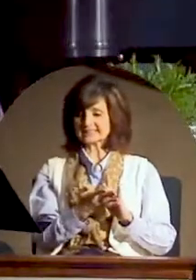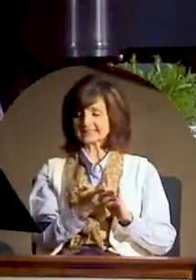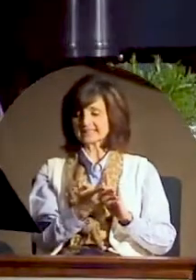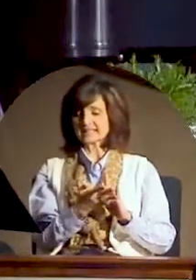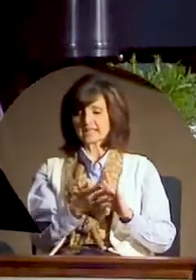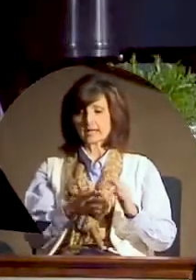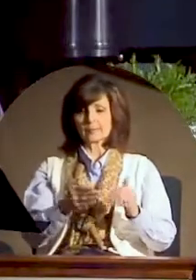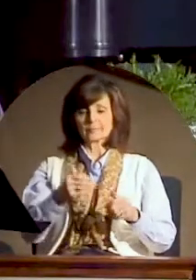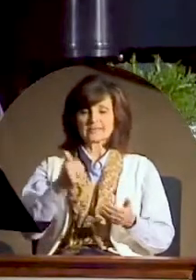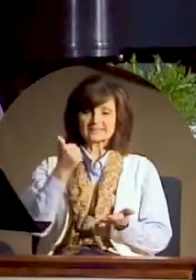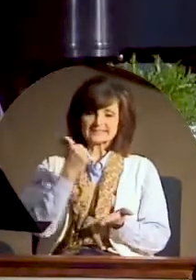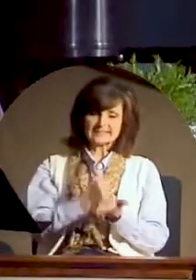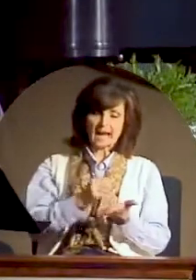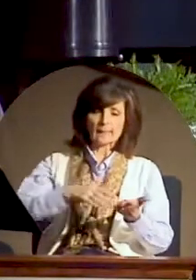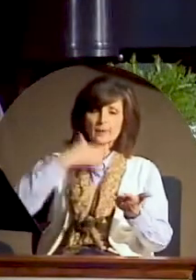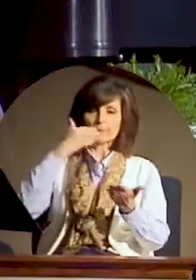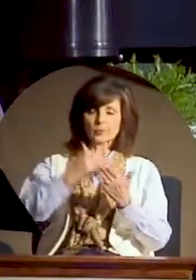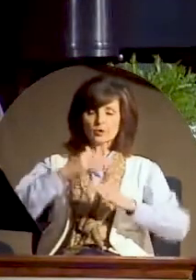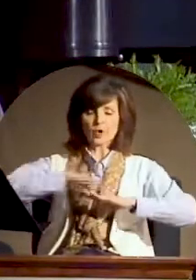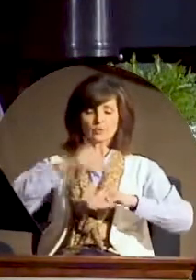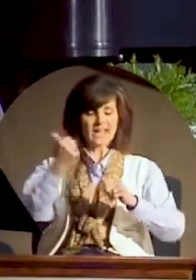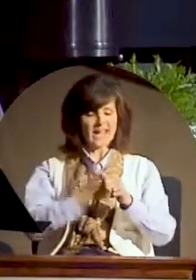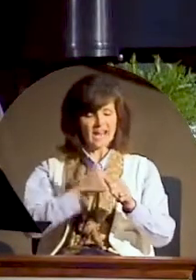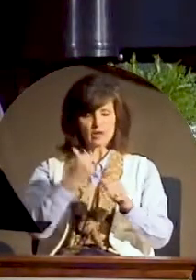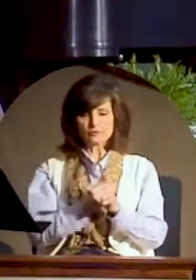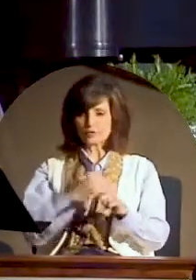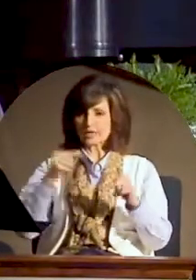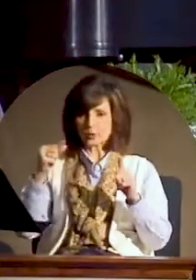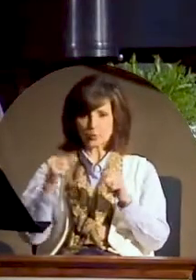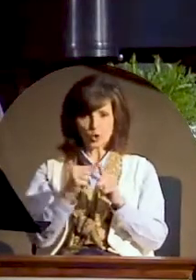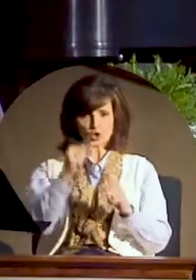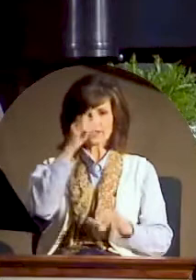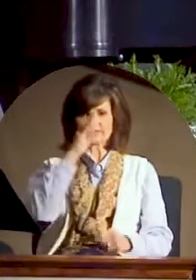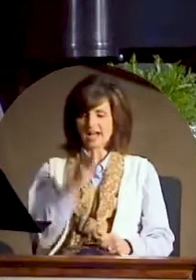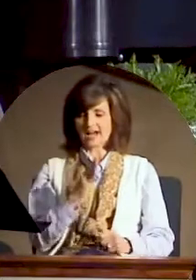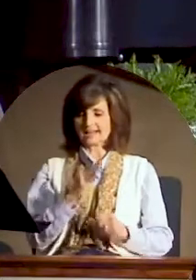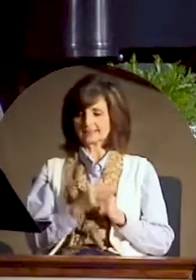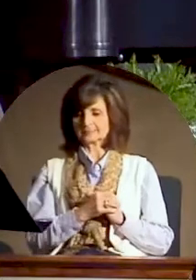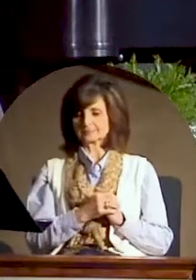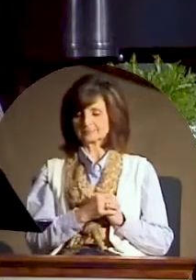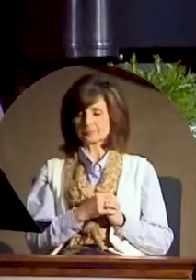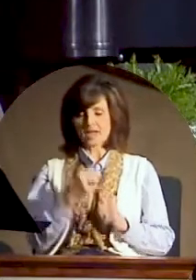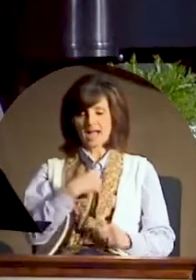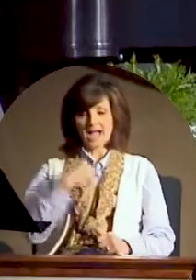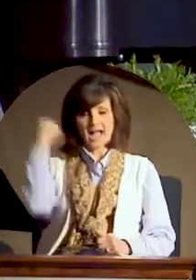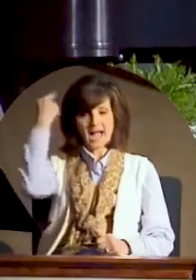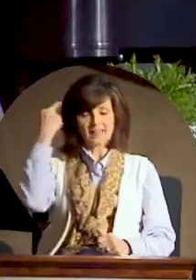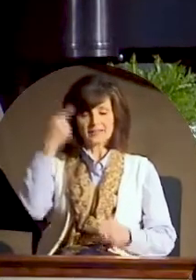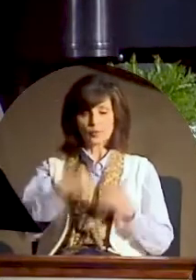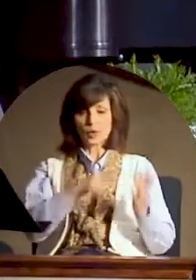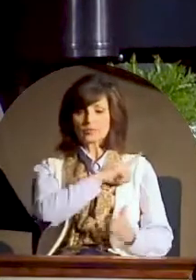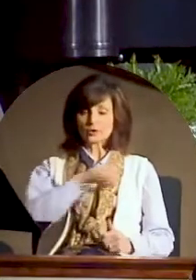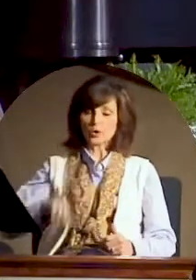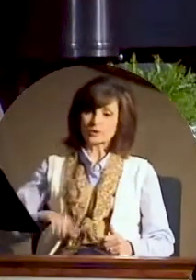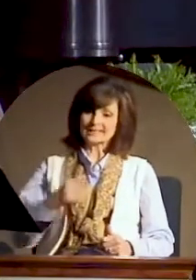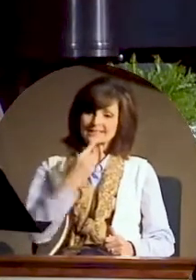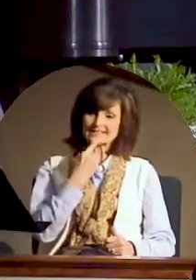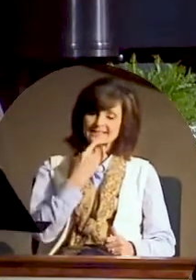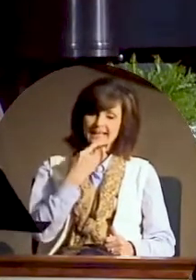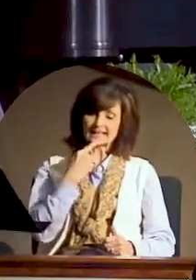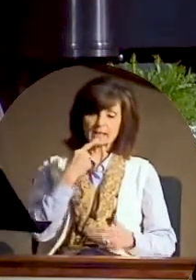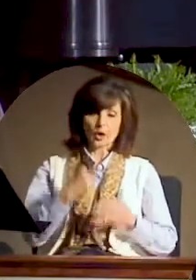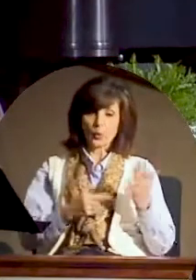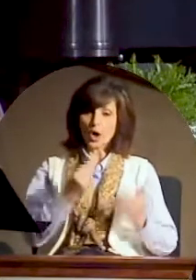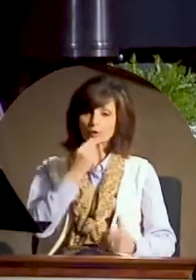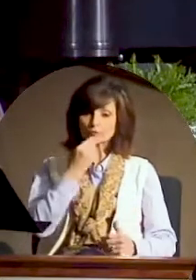approval upon every word of God. You know, I think what the Lord is saying is simply this. He's saying what food